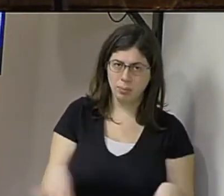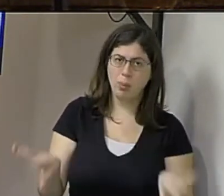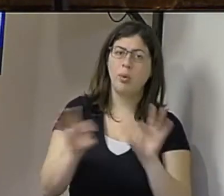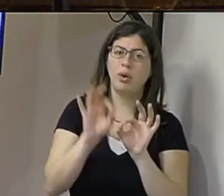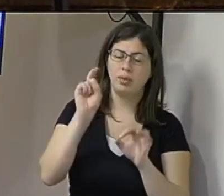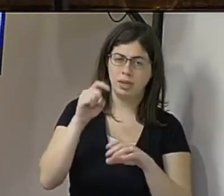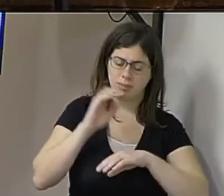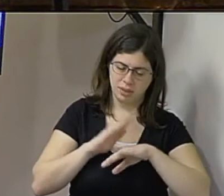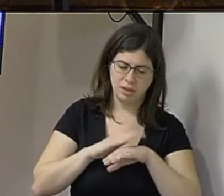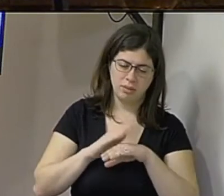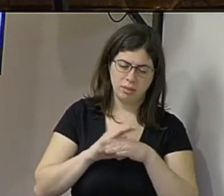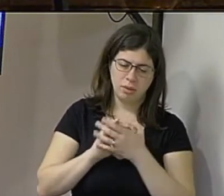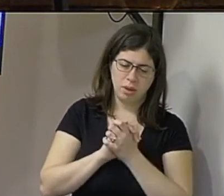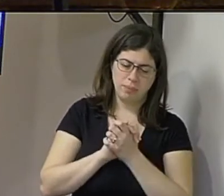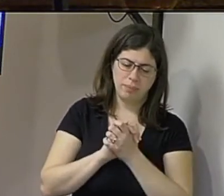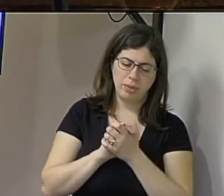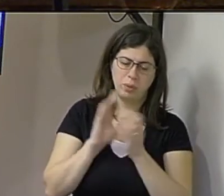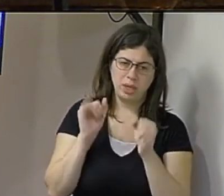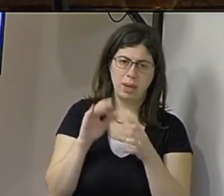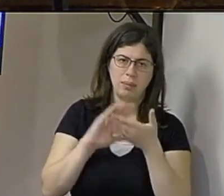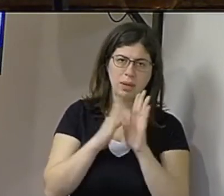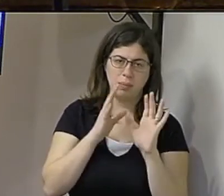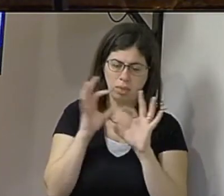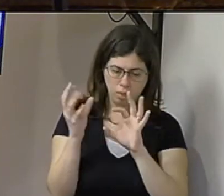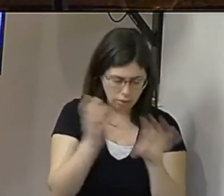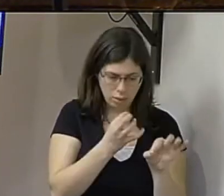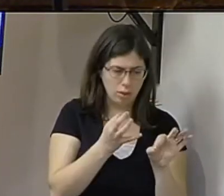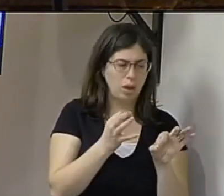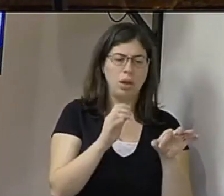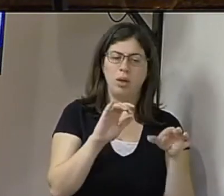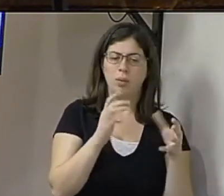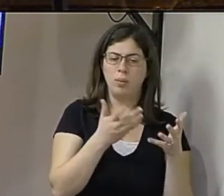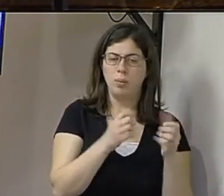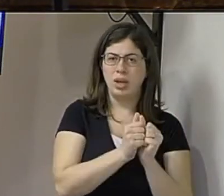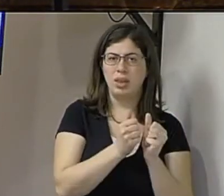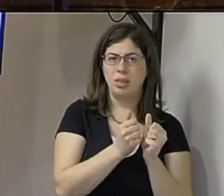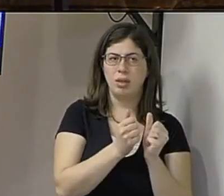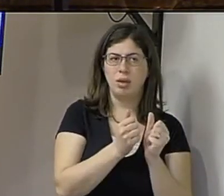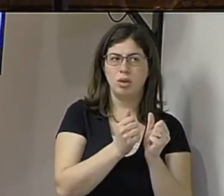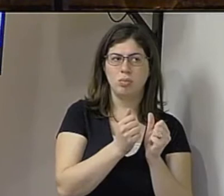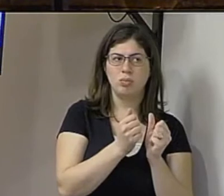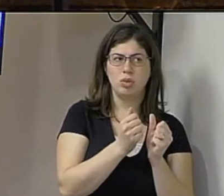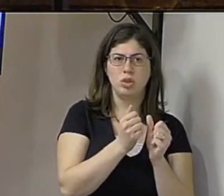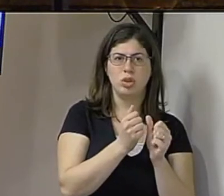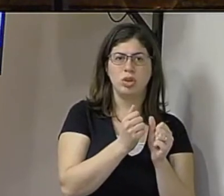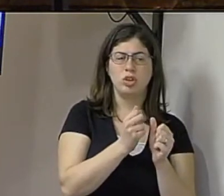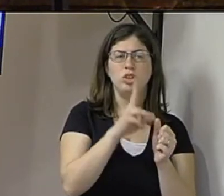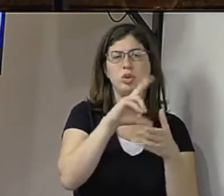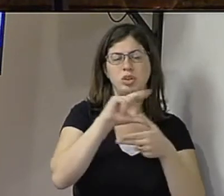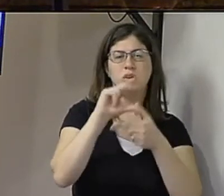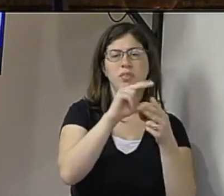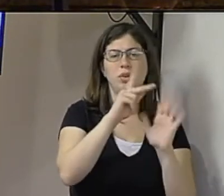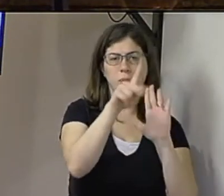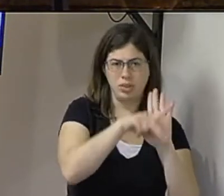careful. We can get sidetracked as Christians by universal principles. What do I mean by that? The Bible's filled